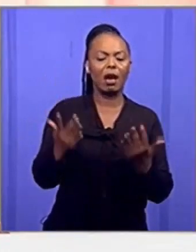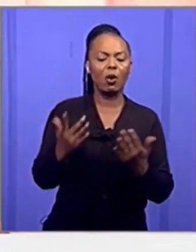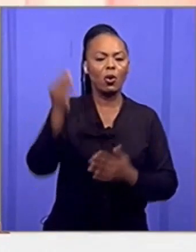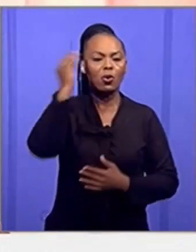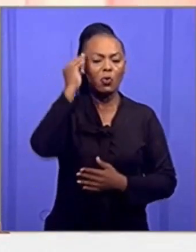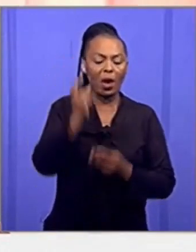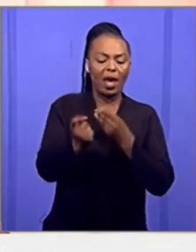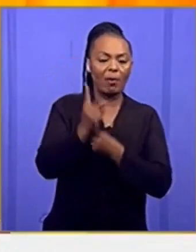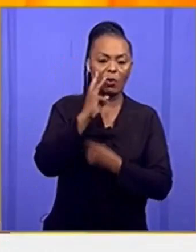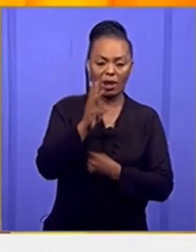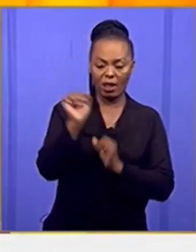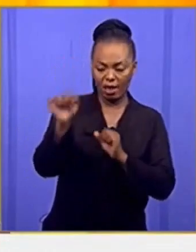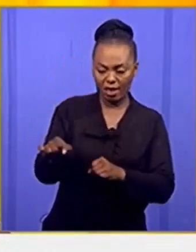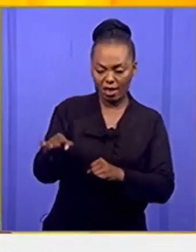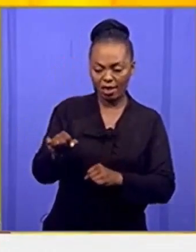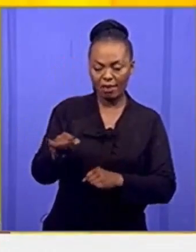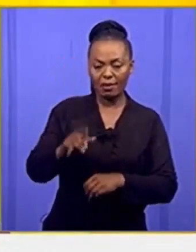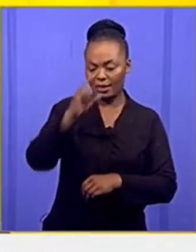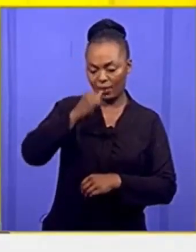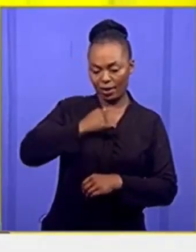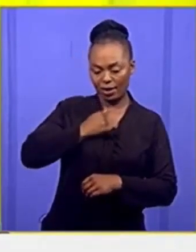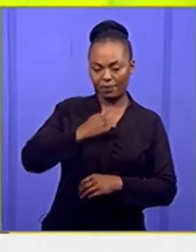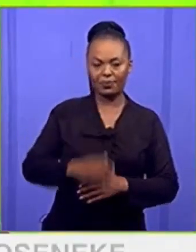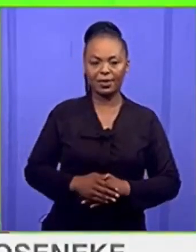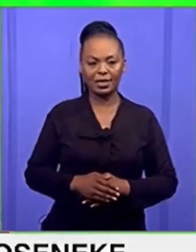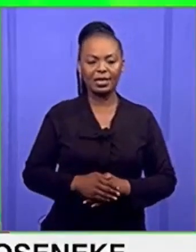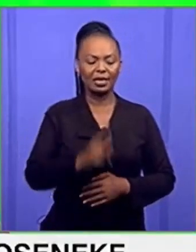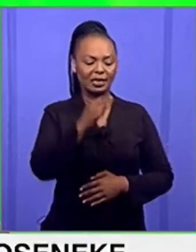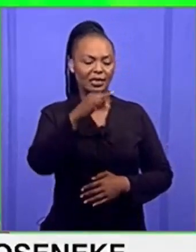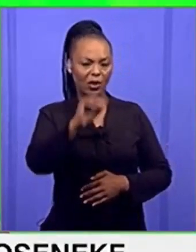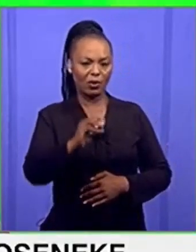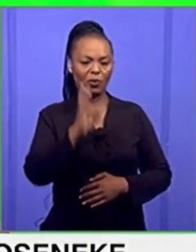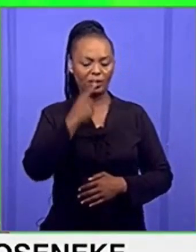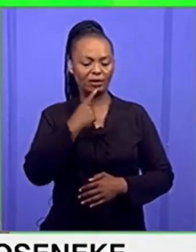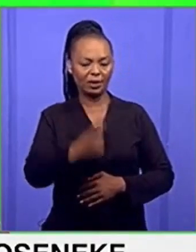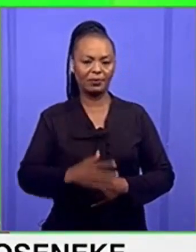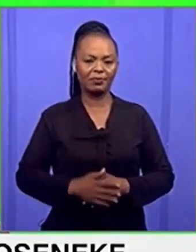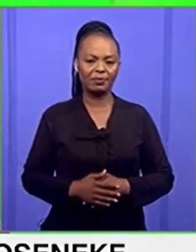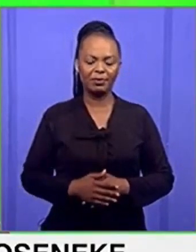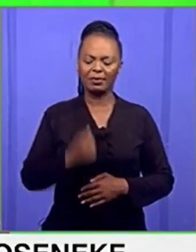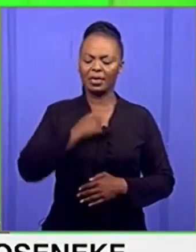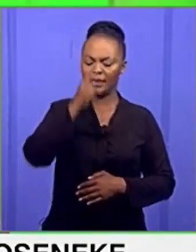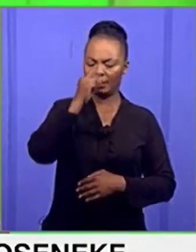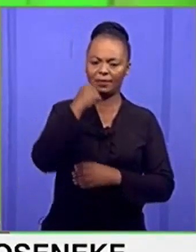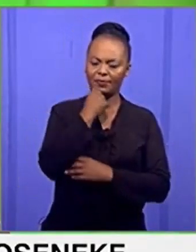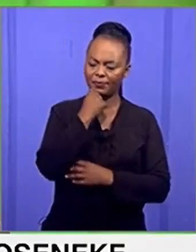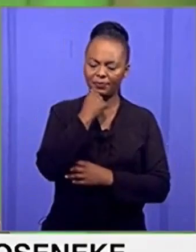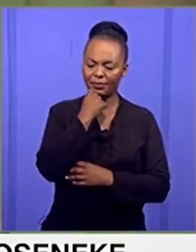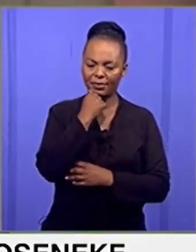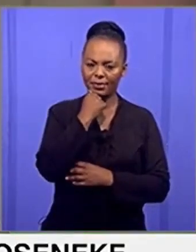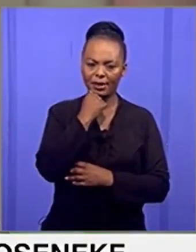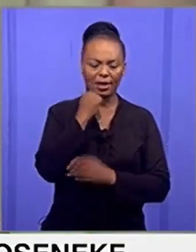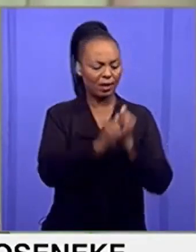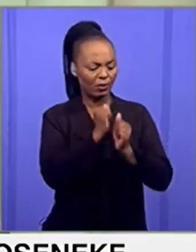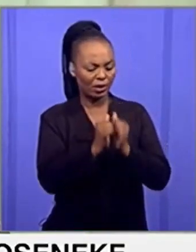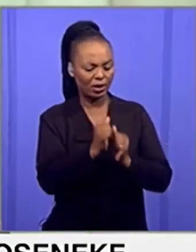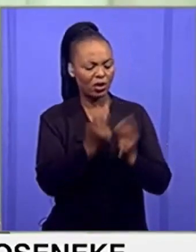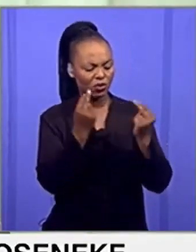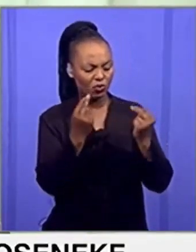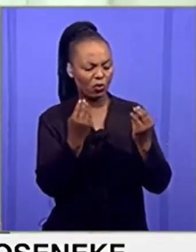happen. And she would wait there as Tiego talks to me and says, Abuti, let's talk about renewal. Let's talk